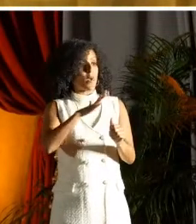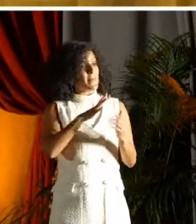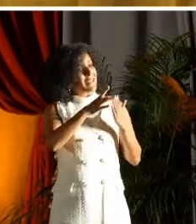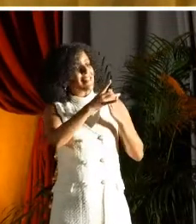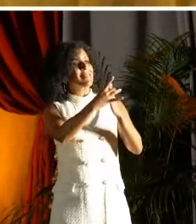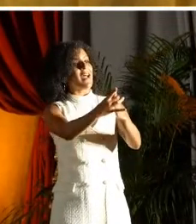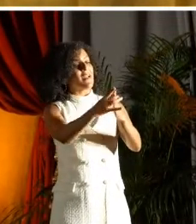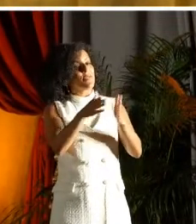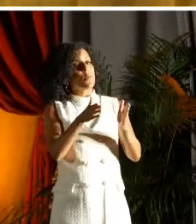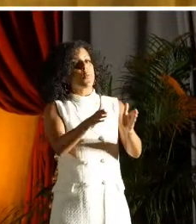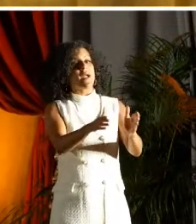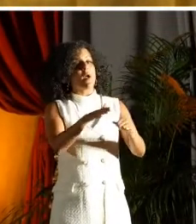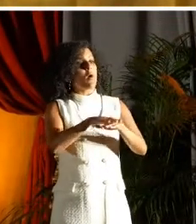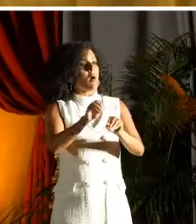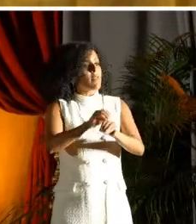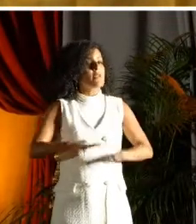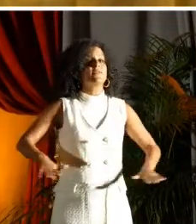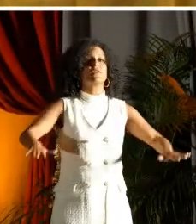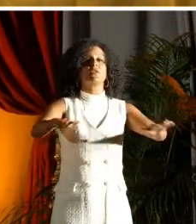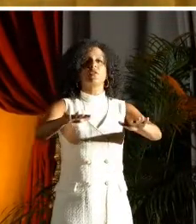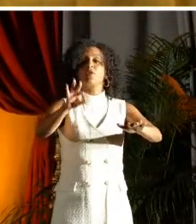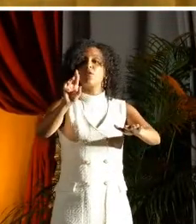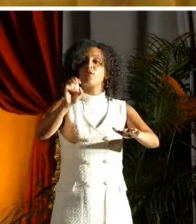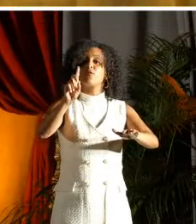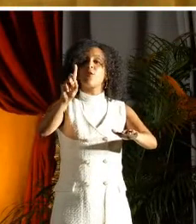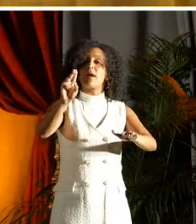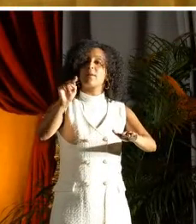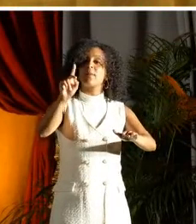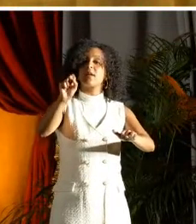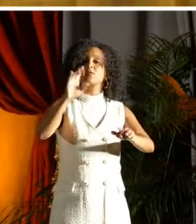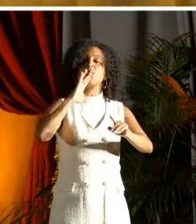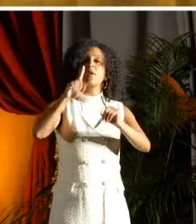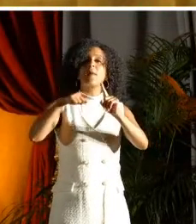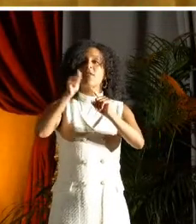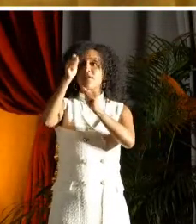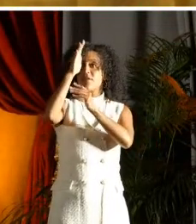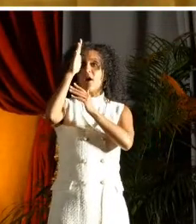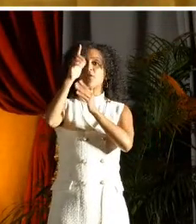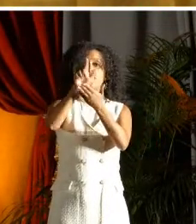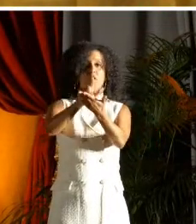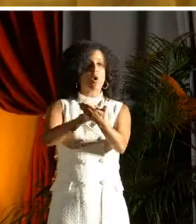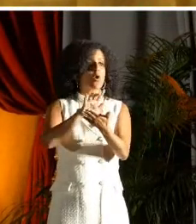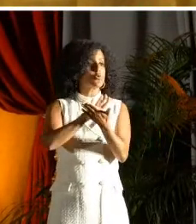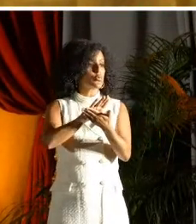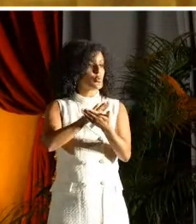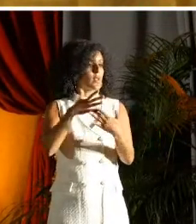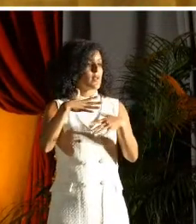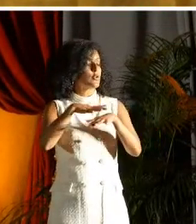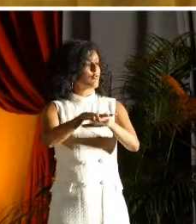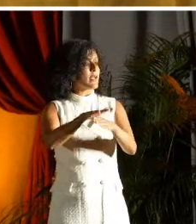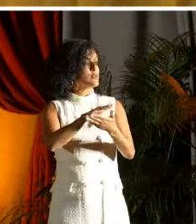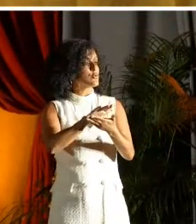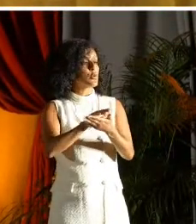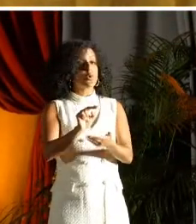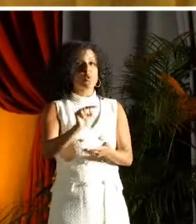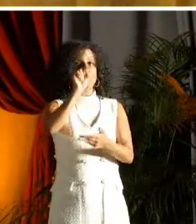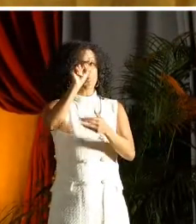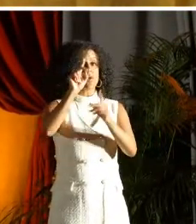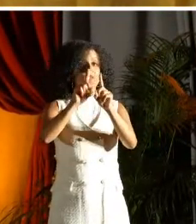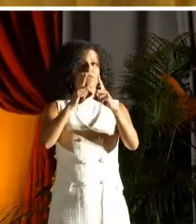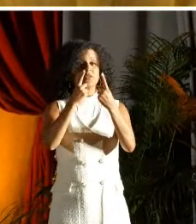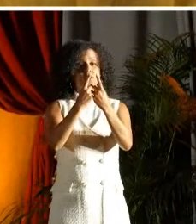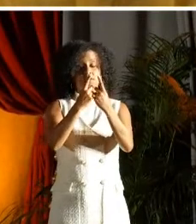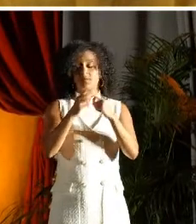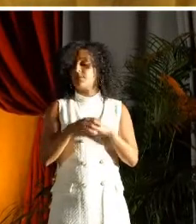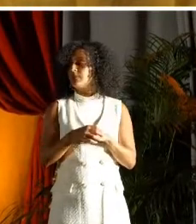the way. On the film, Fred Banks talked about the filing of the lawsuits that integrate schools. In the Northern District, it was Aaron